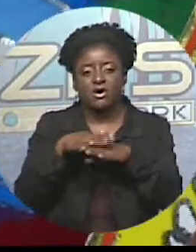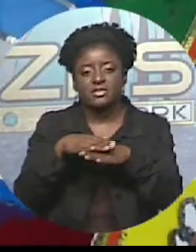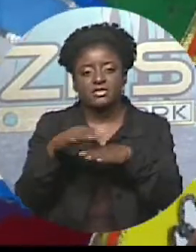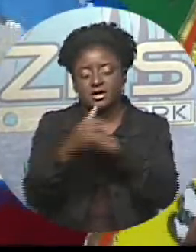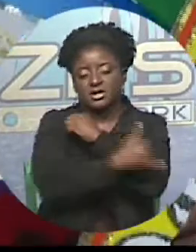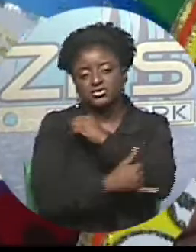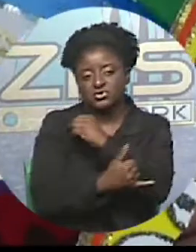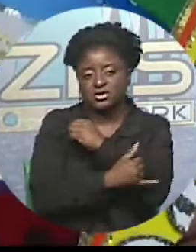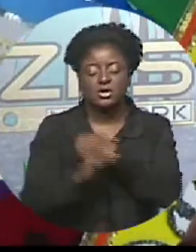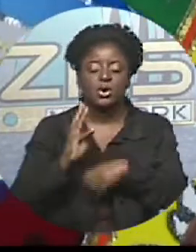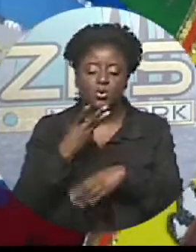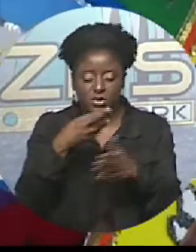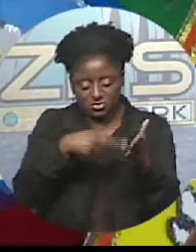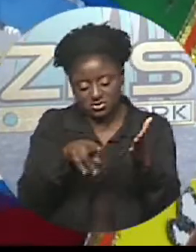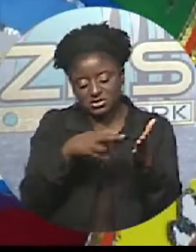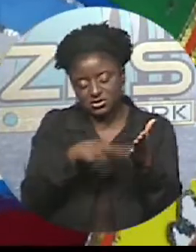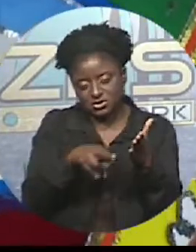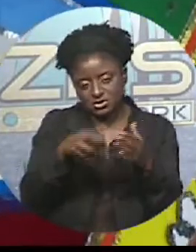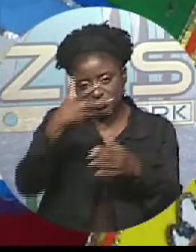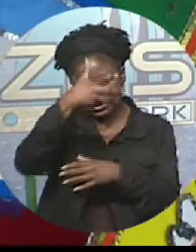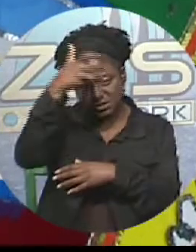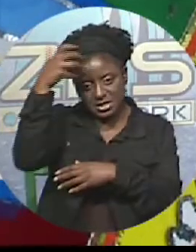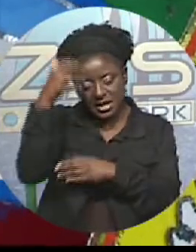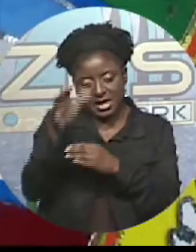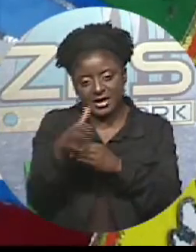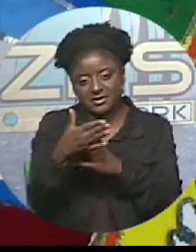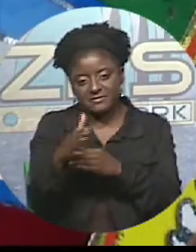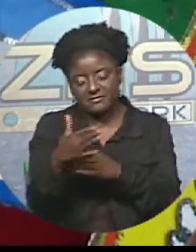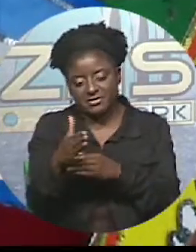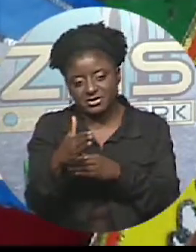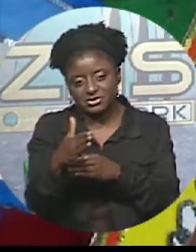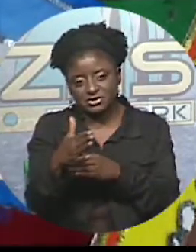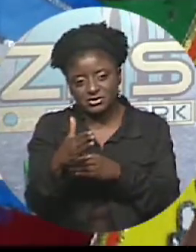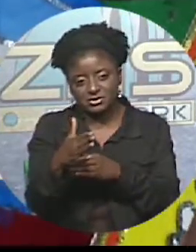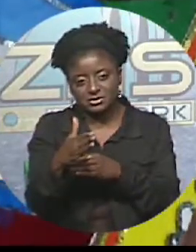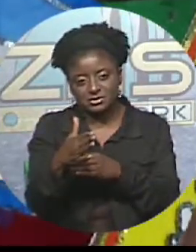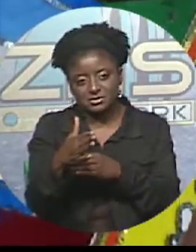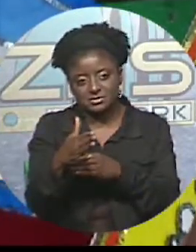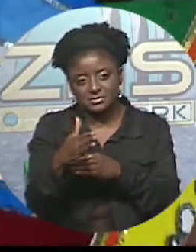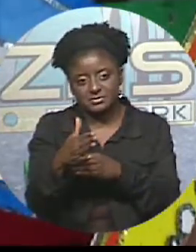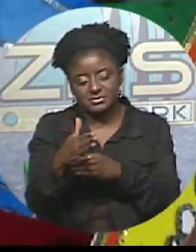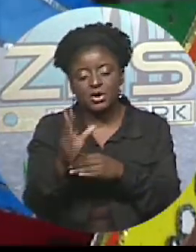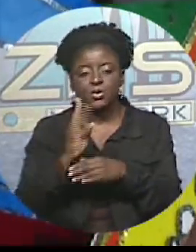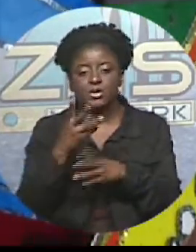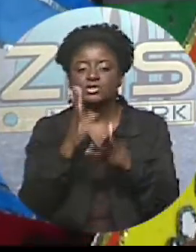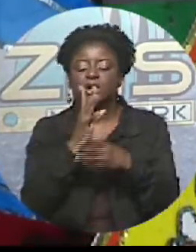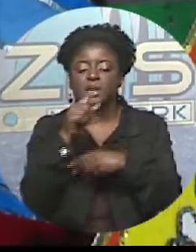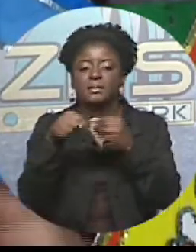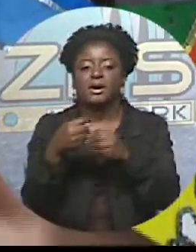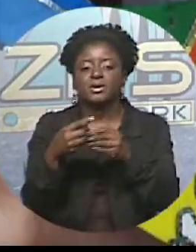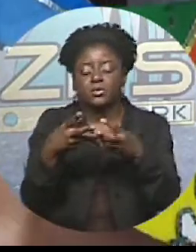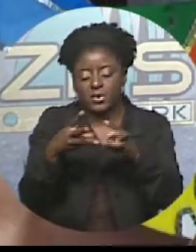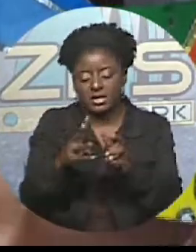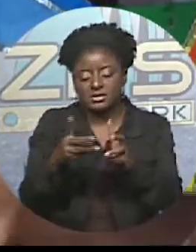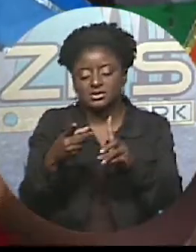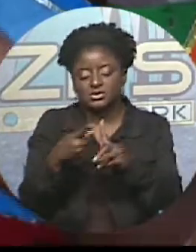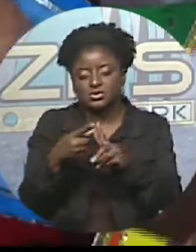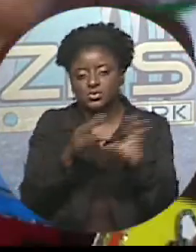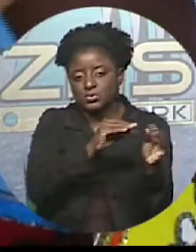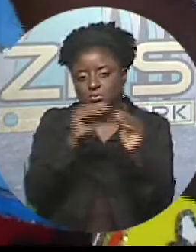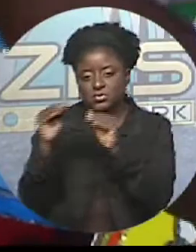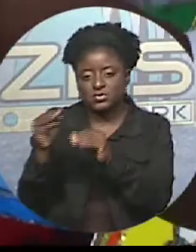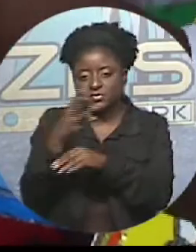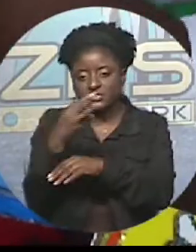invasive species to the Bahamas. We were talking about ways in which we can get them out of our waters, and we're talking about